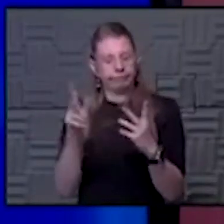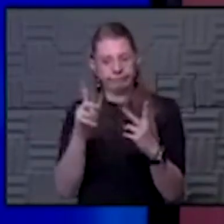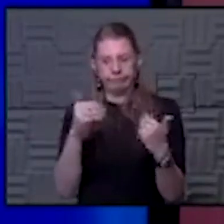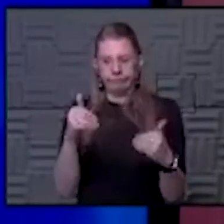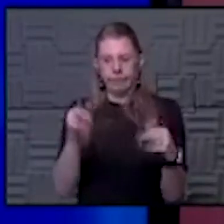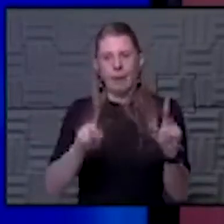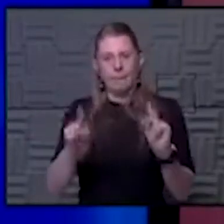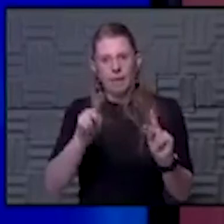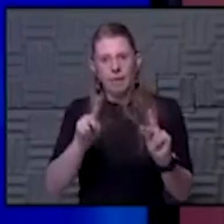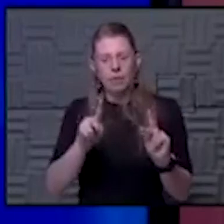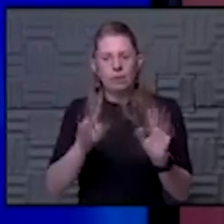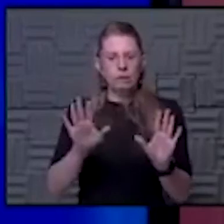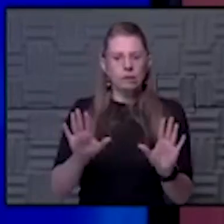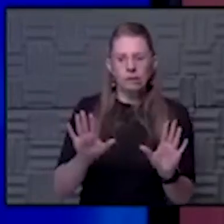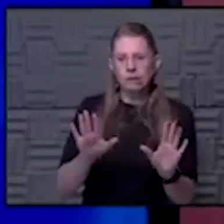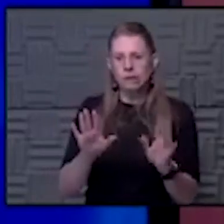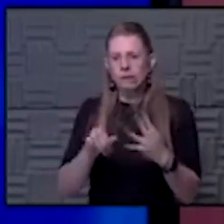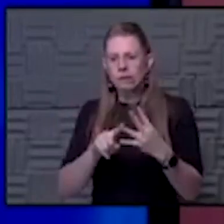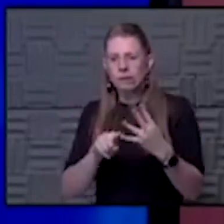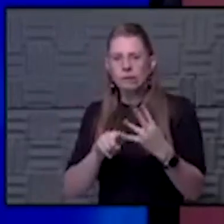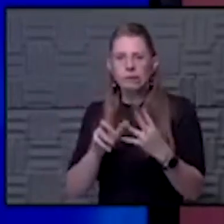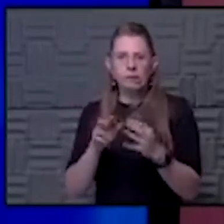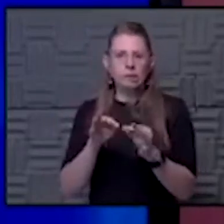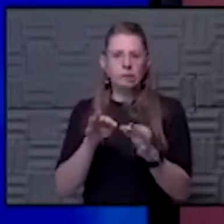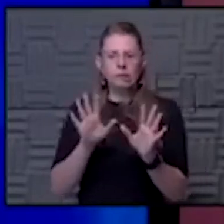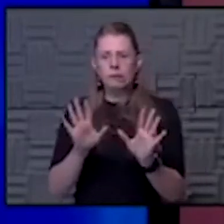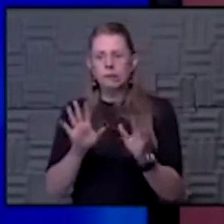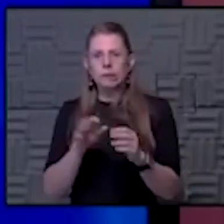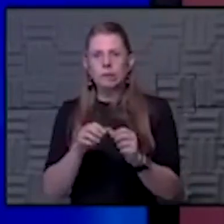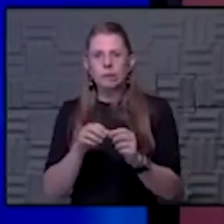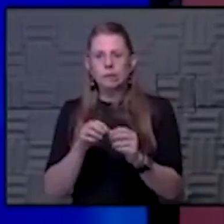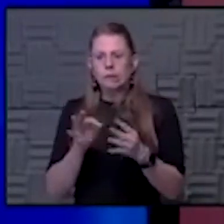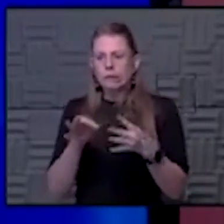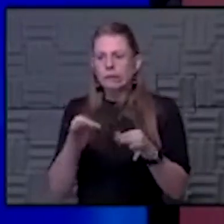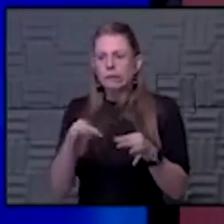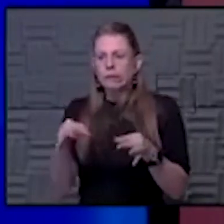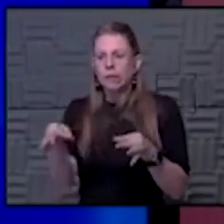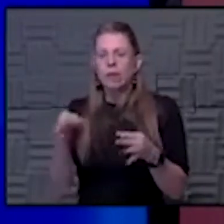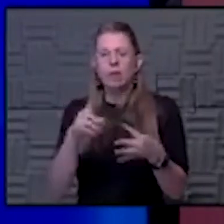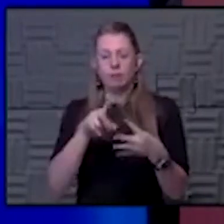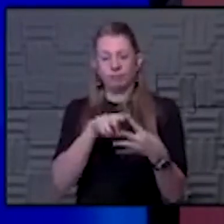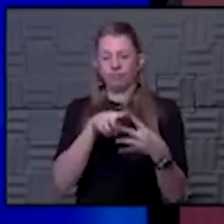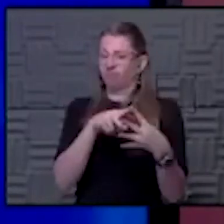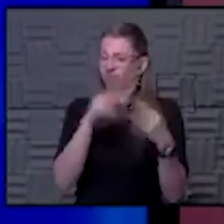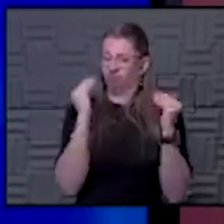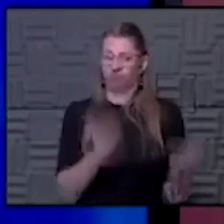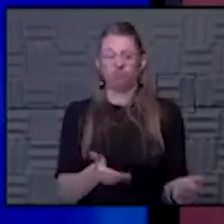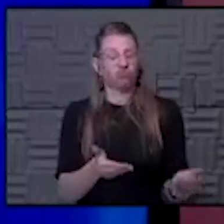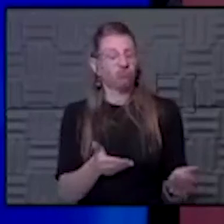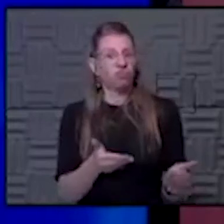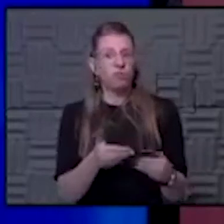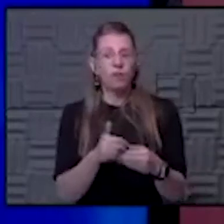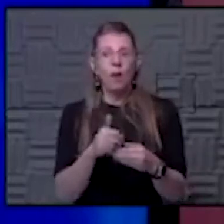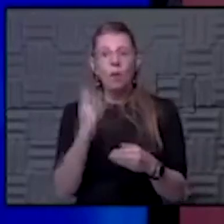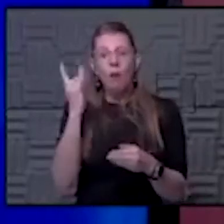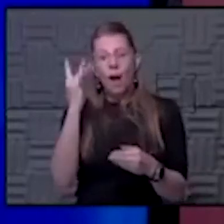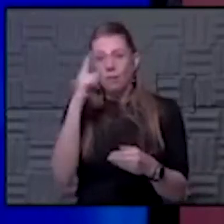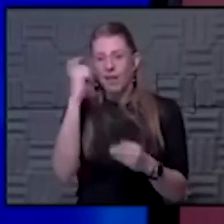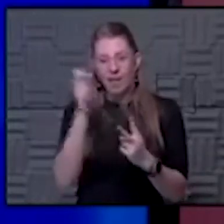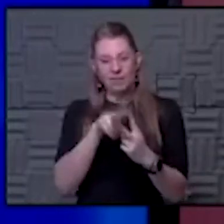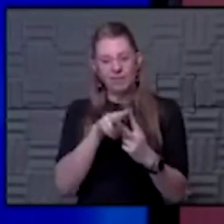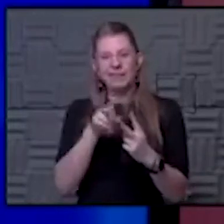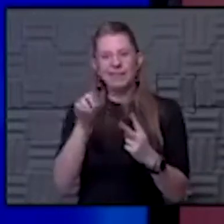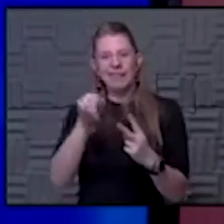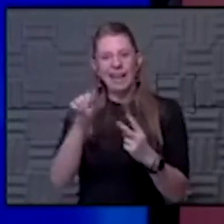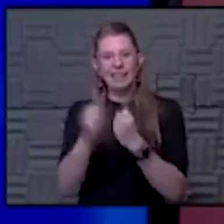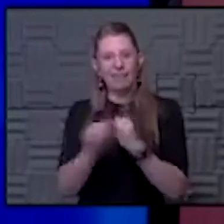People are tapping the brakes around AstraZeneca and J&J. They're hitting the accelerator on Moderna and Pfizer, and that's because that's what the